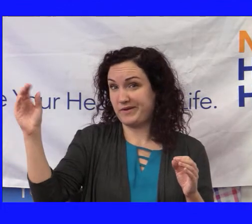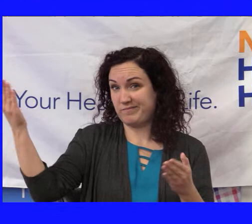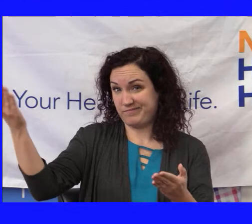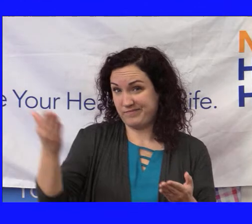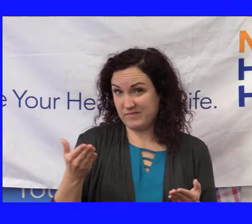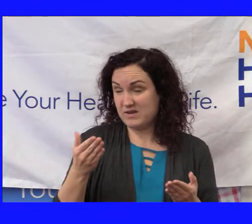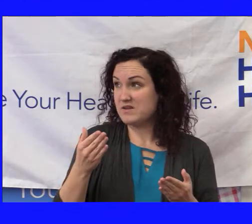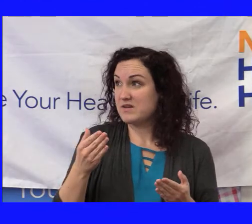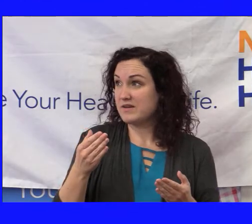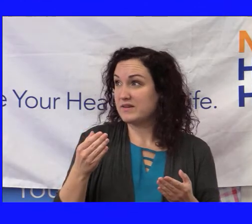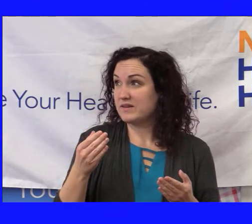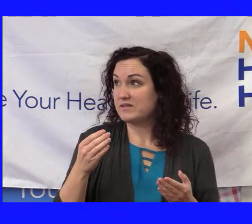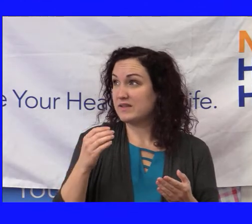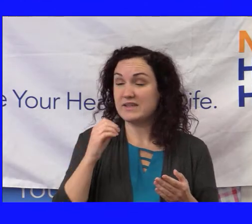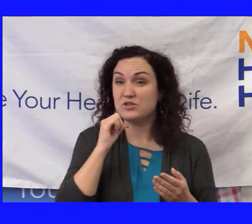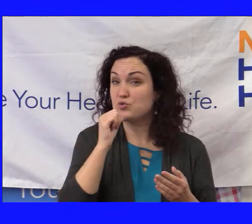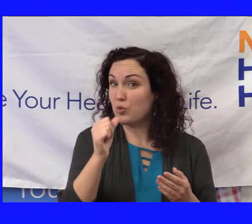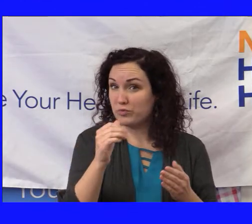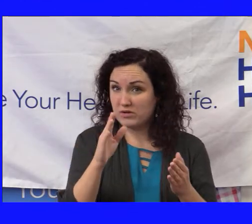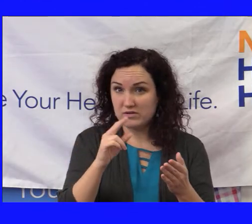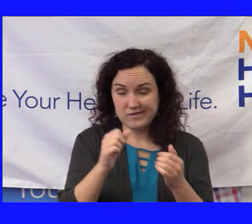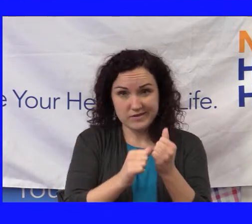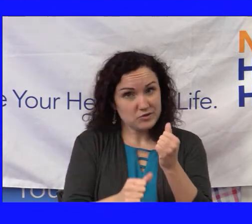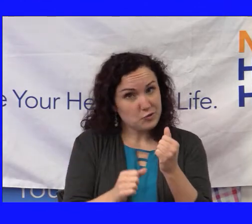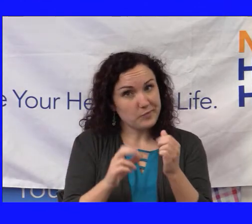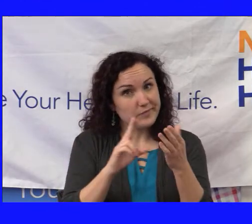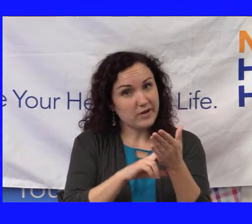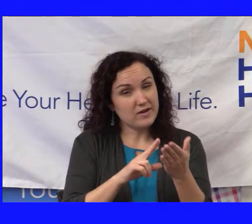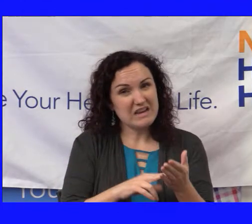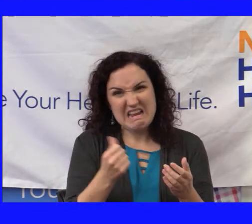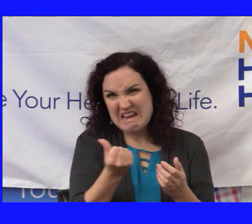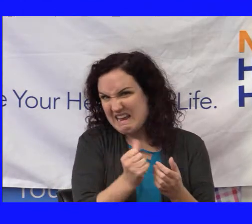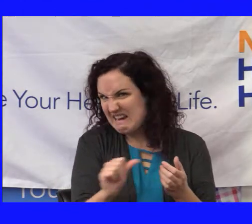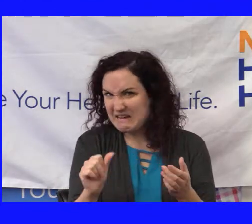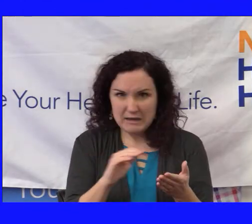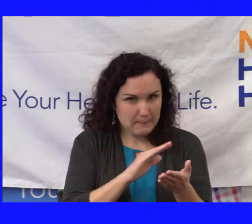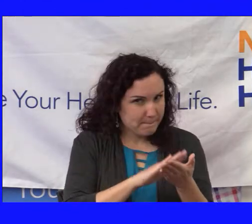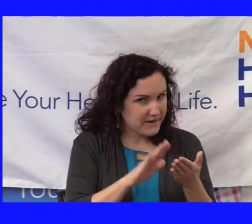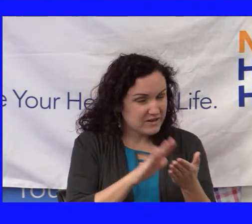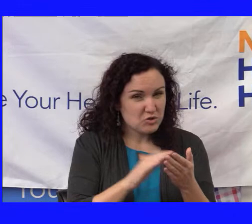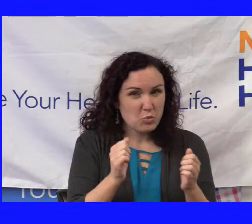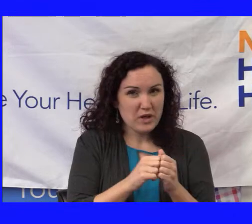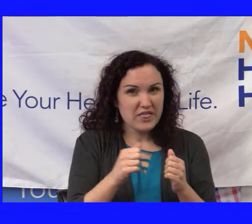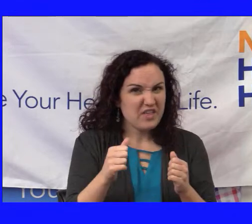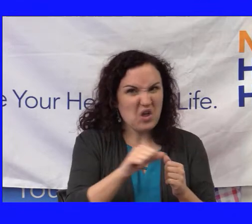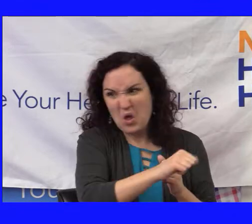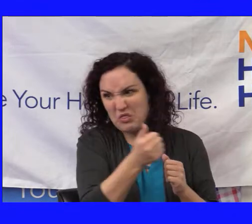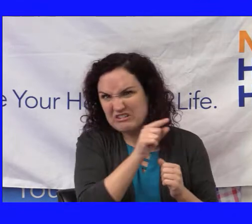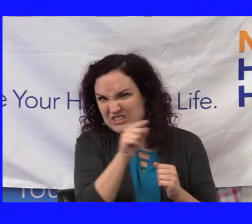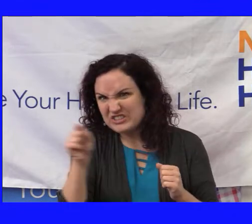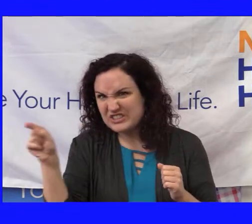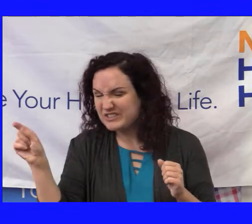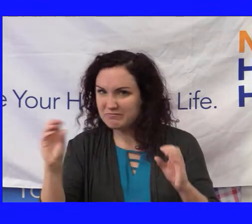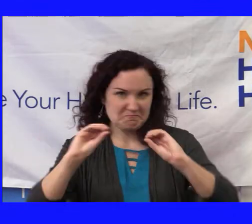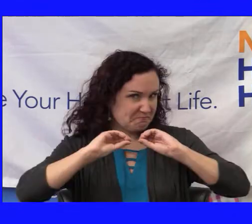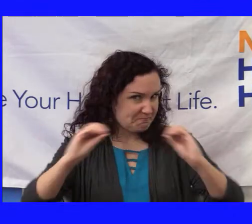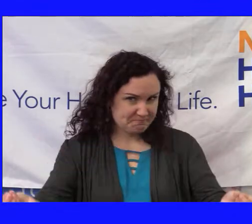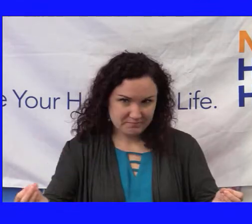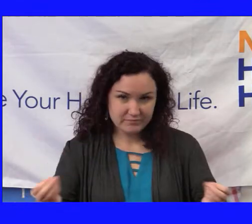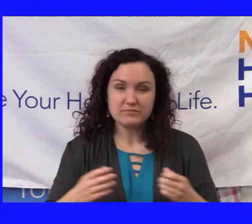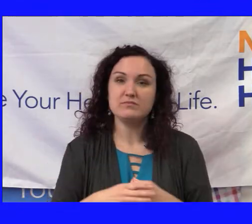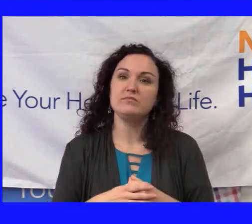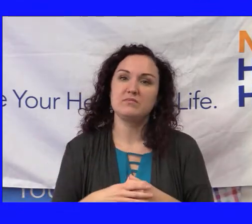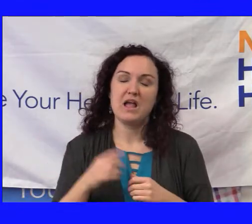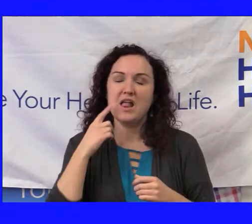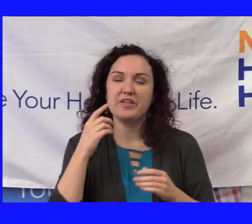not subcontract any of the maintenance with anybody anywhere. So I think it will be good